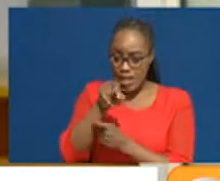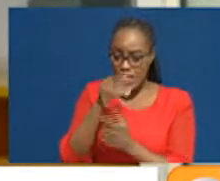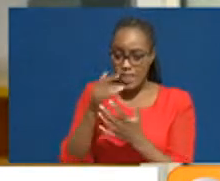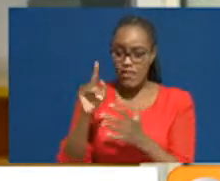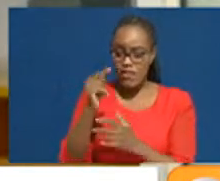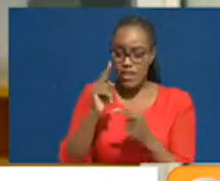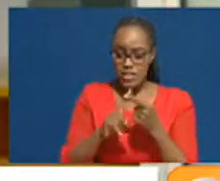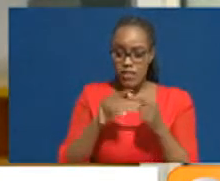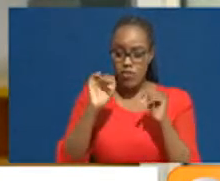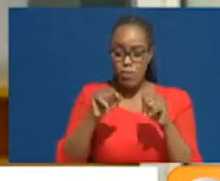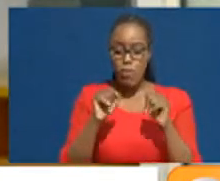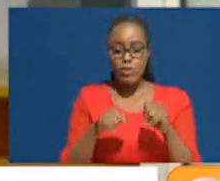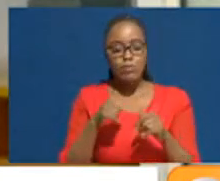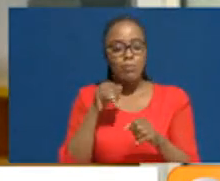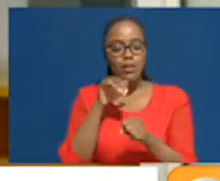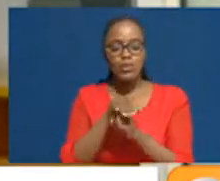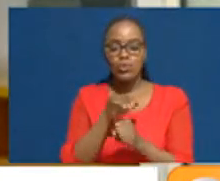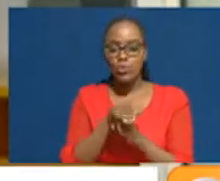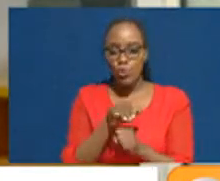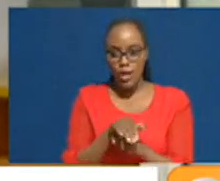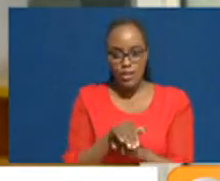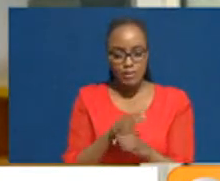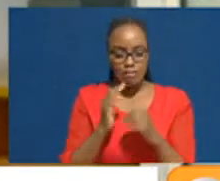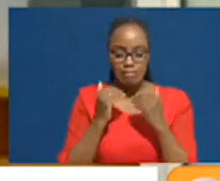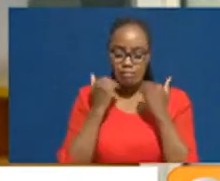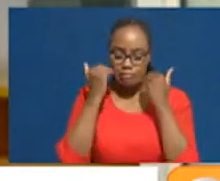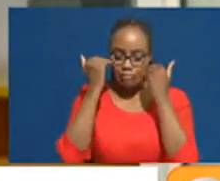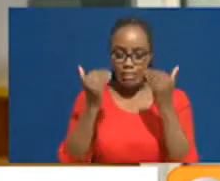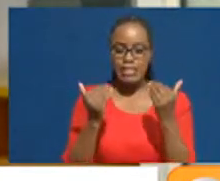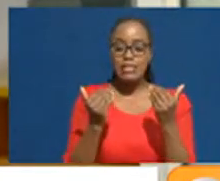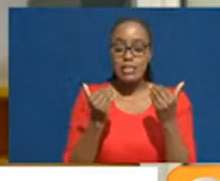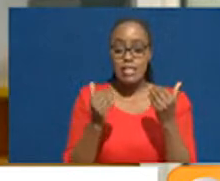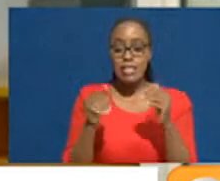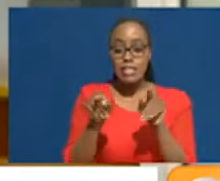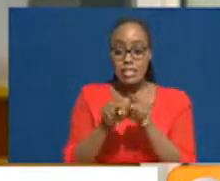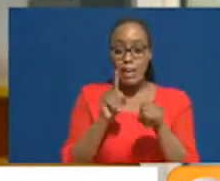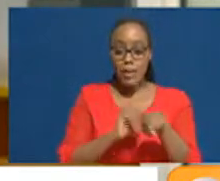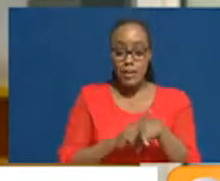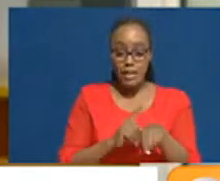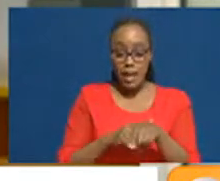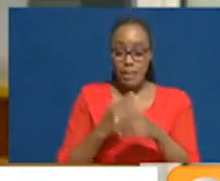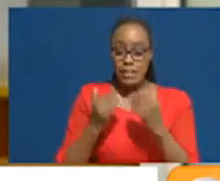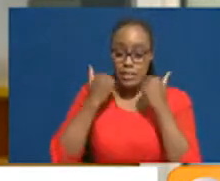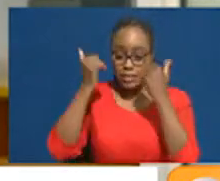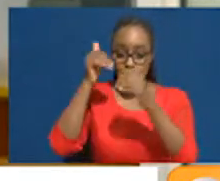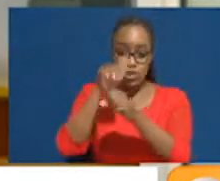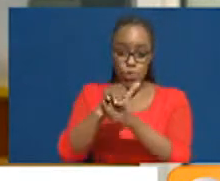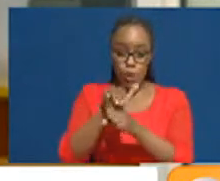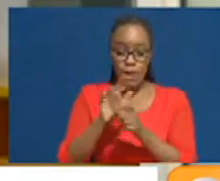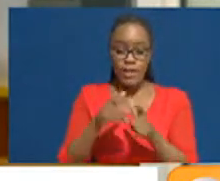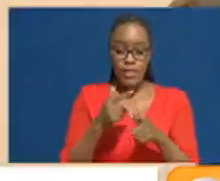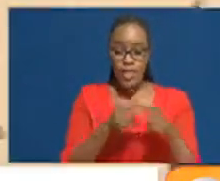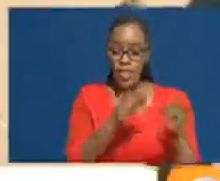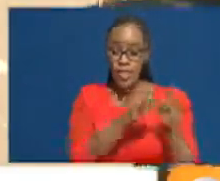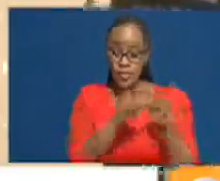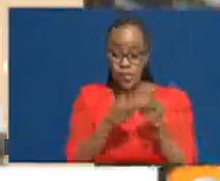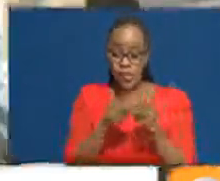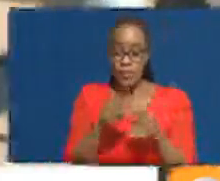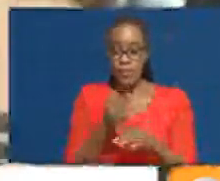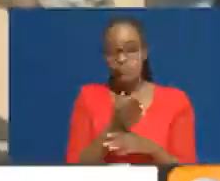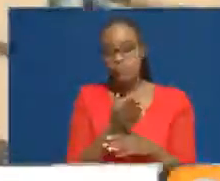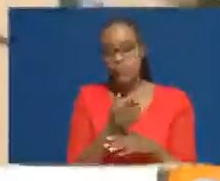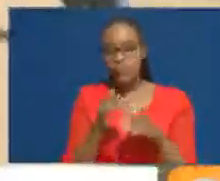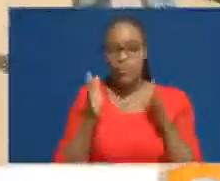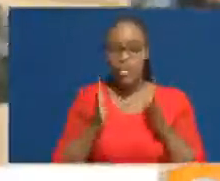foremost, it can be overwhelming. It can be overwhelming. Once, when it is overwhelming, it's out of the range of